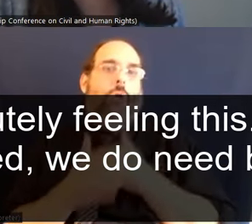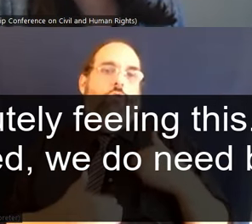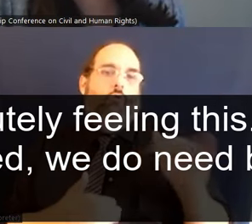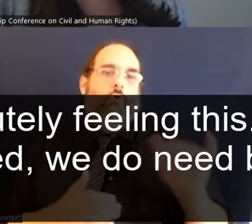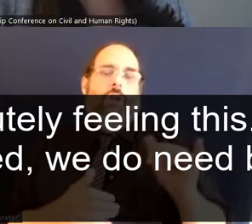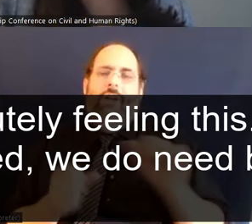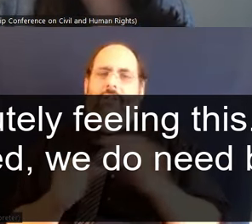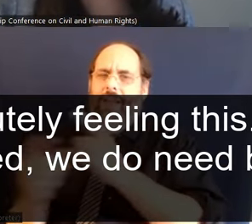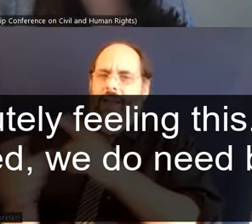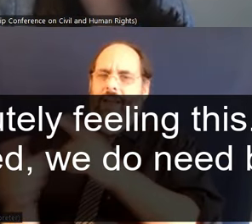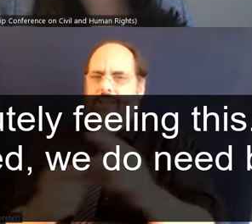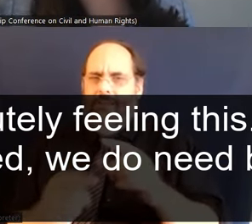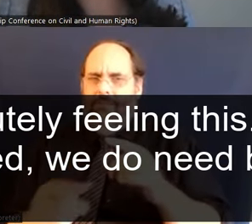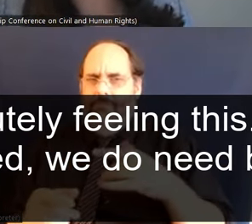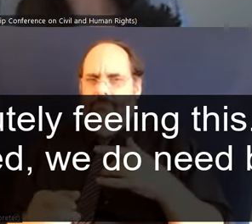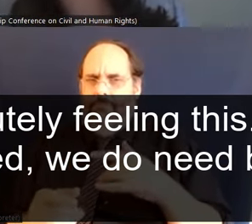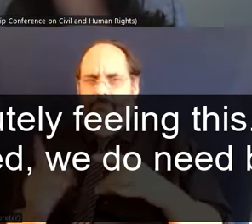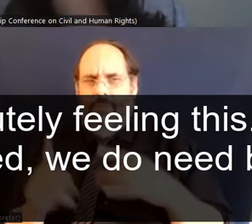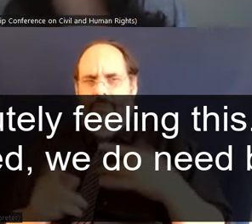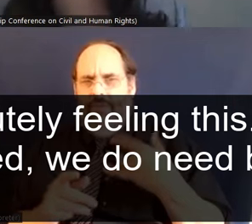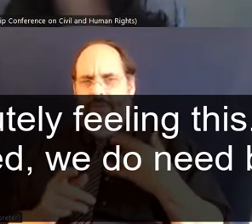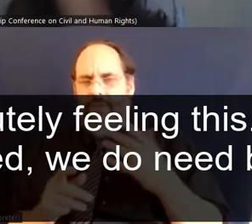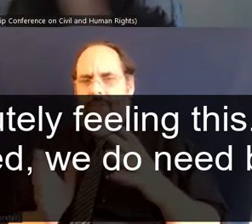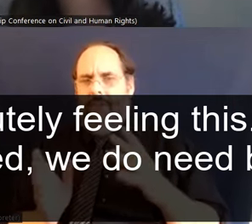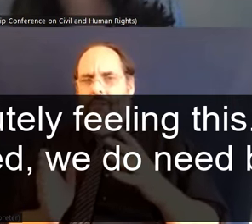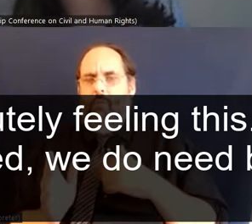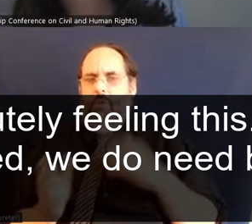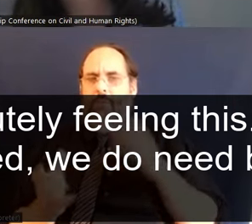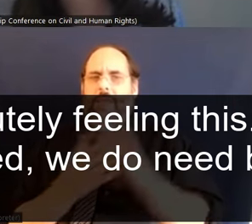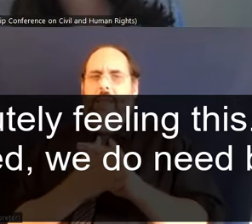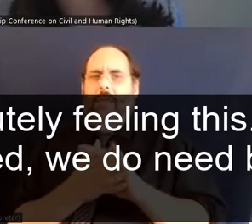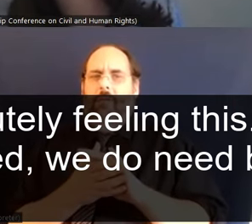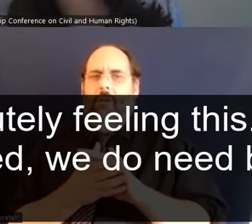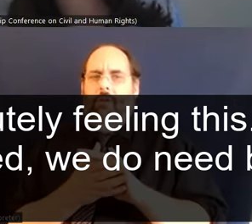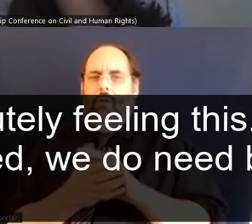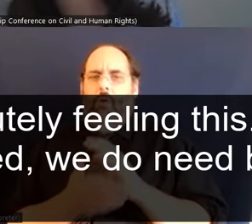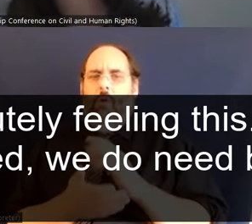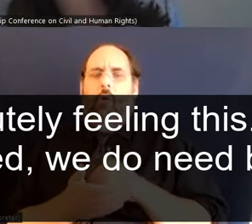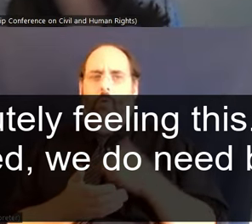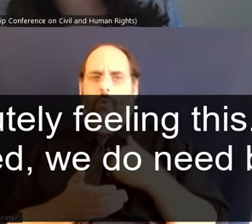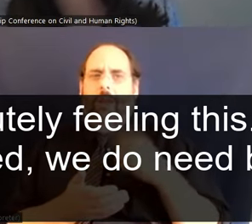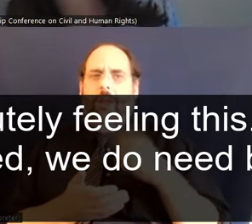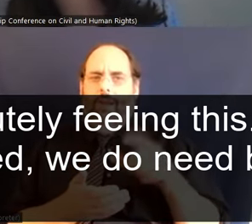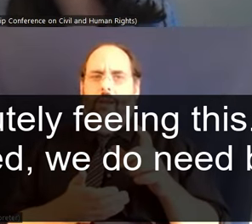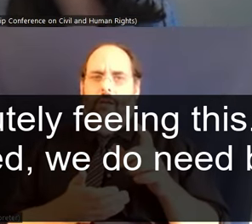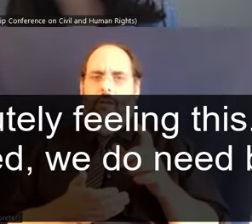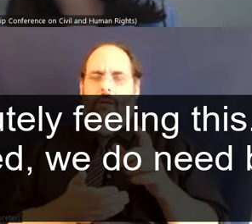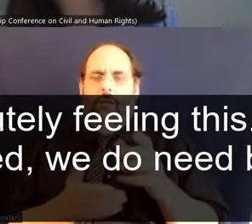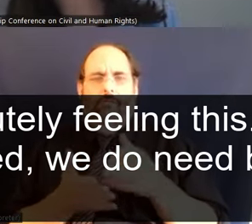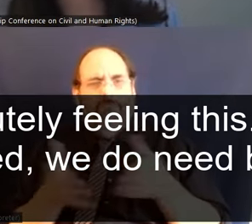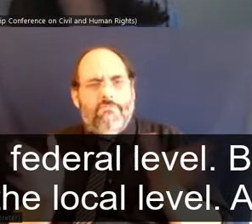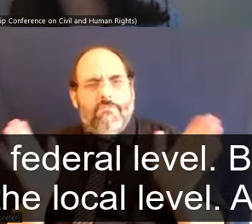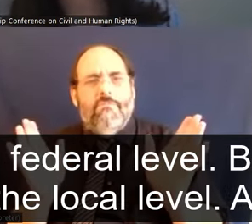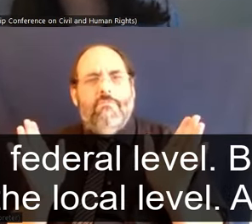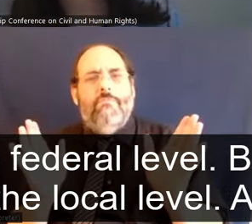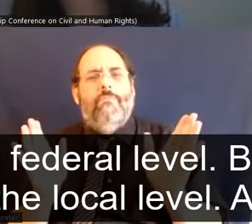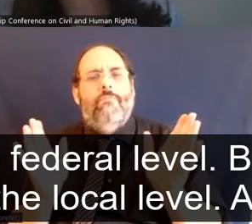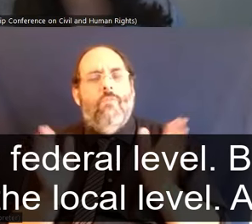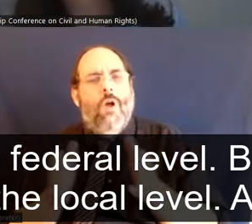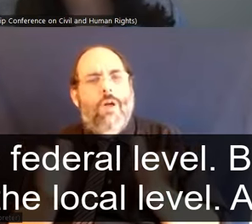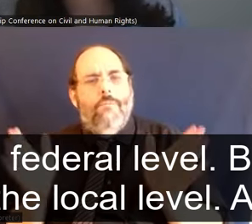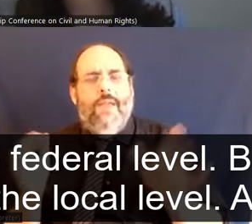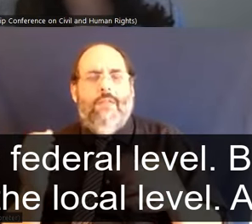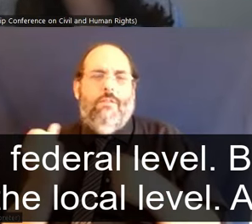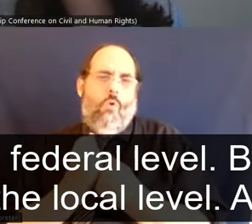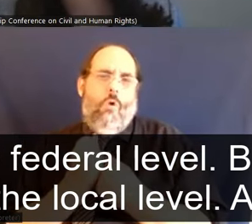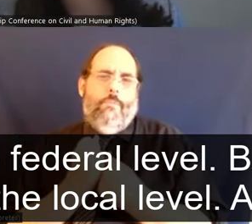people are acutely feeling this, and we believe that we do need broad-based sort of